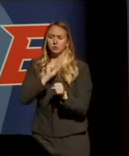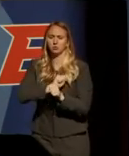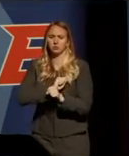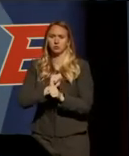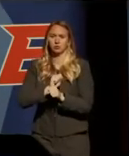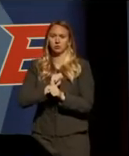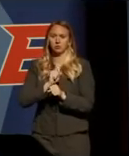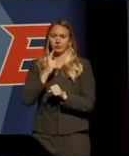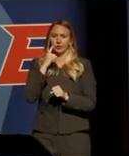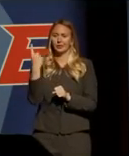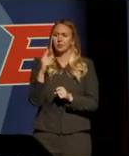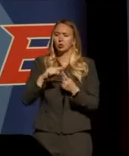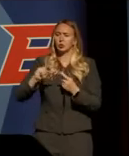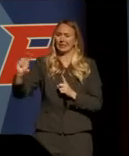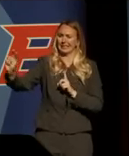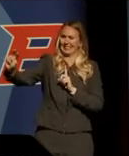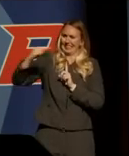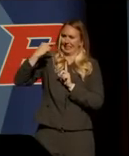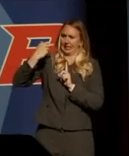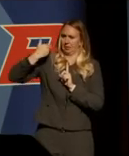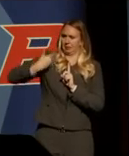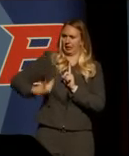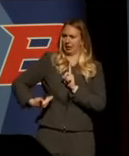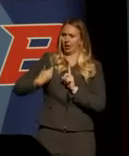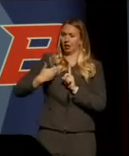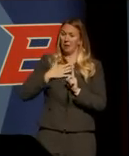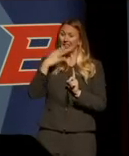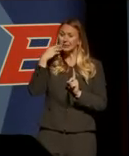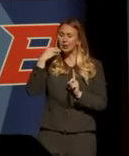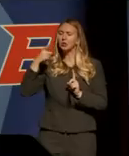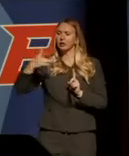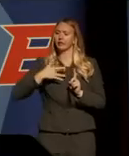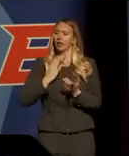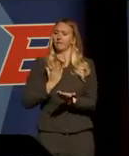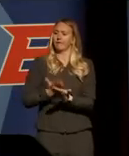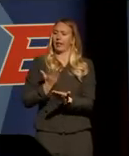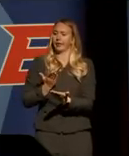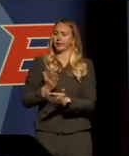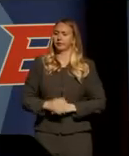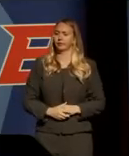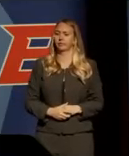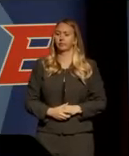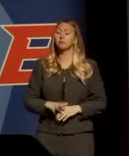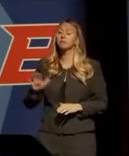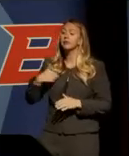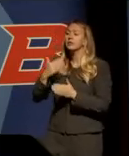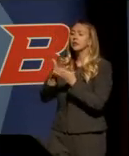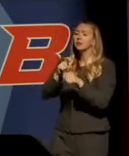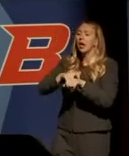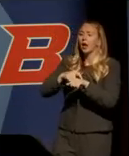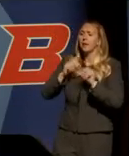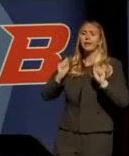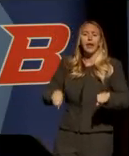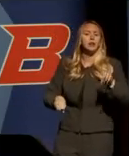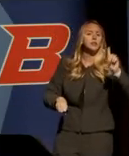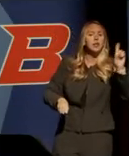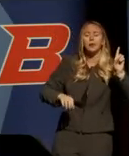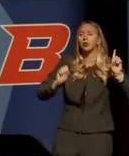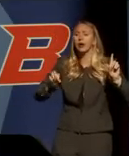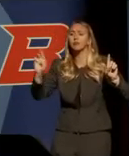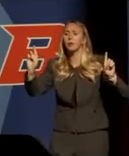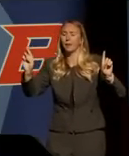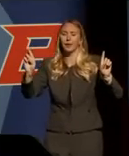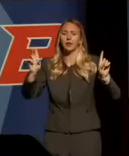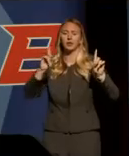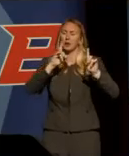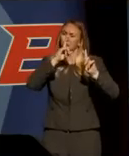just to be seen, for my experience to be validated. There was a time when we could be Democrats and we could be Republicans, but at the end we can